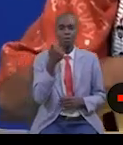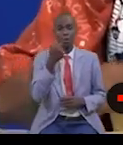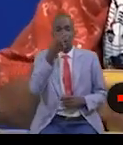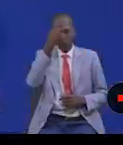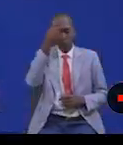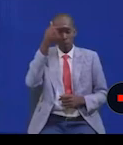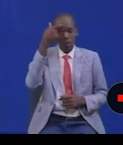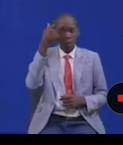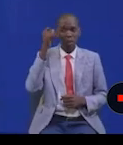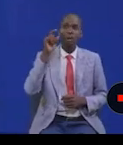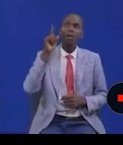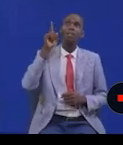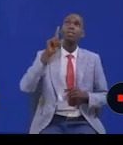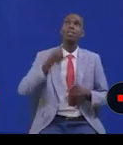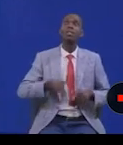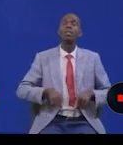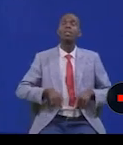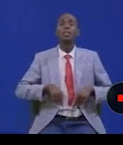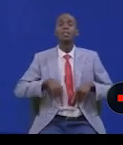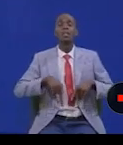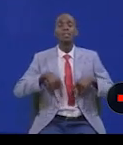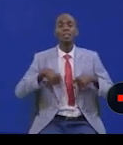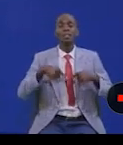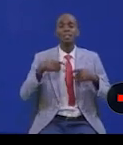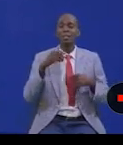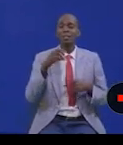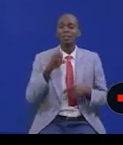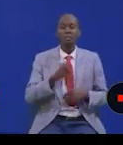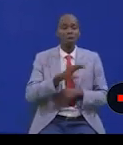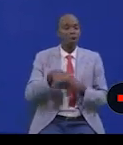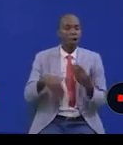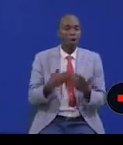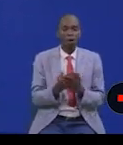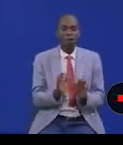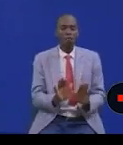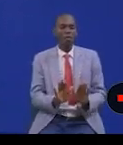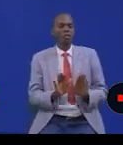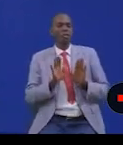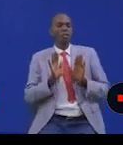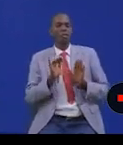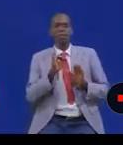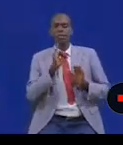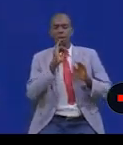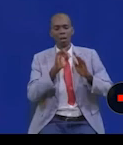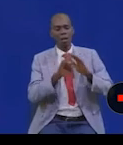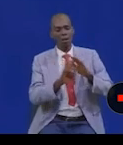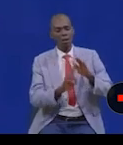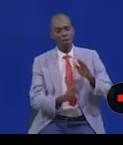tomorrow. Because he lives, all fear is